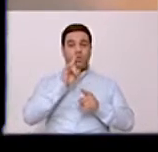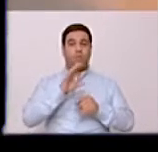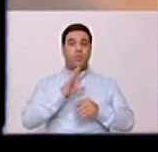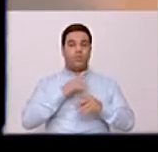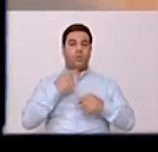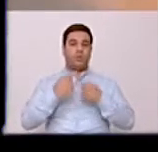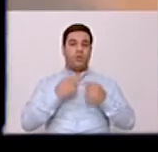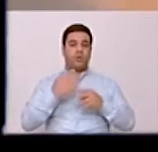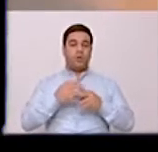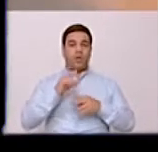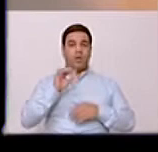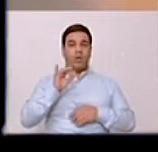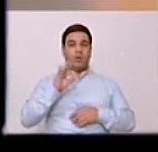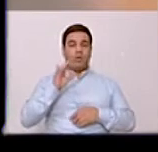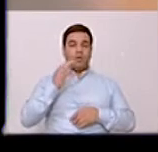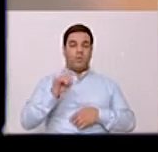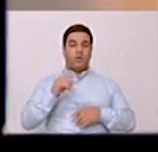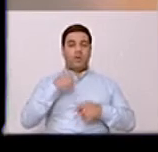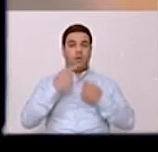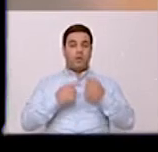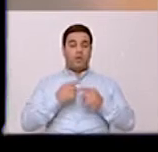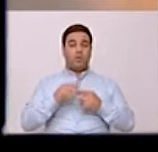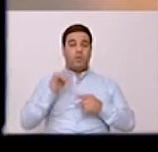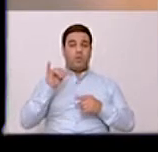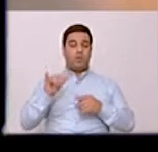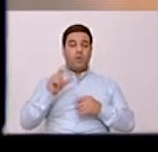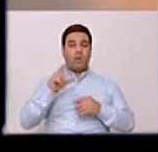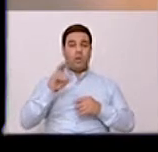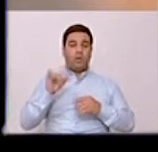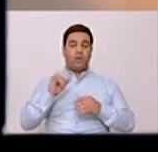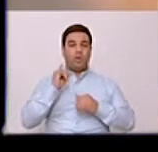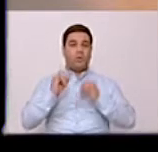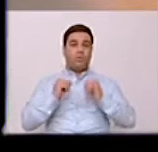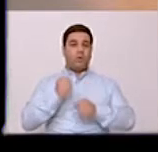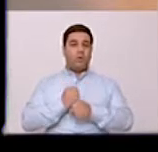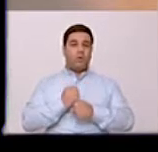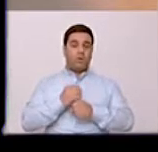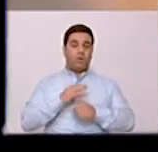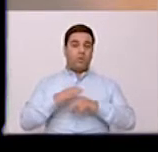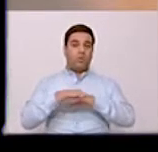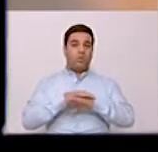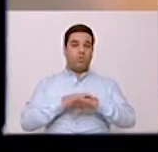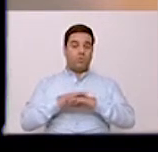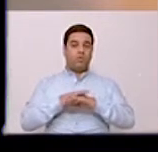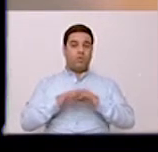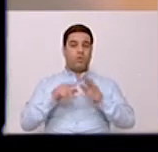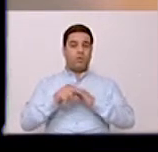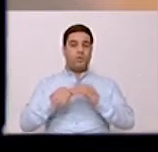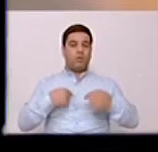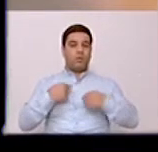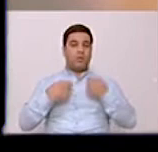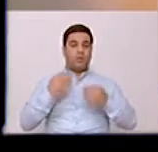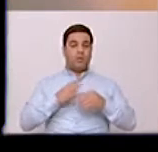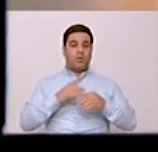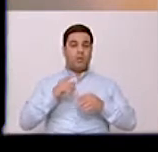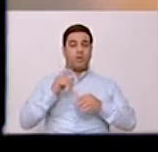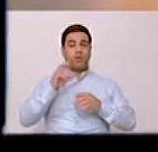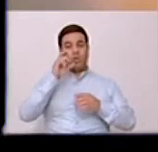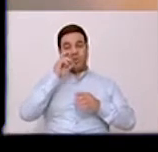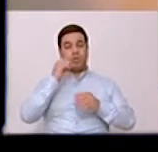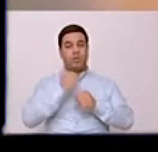deydi. Ibrohimbiy aytadiki, u elga yomonlik qildi, yurtni taladi, hukumat ishlariga